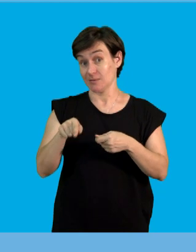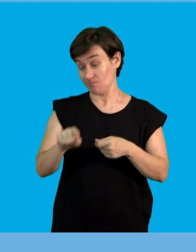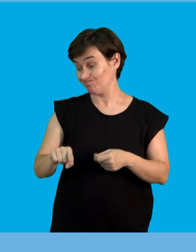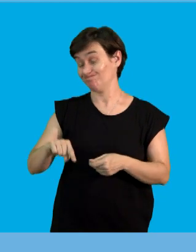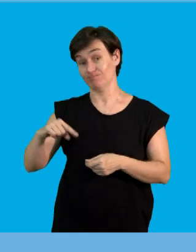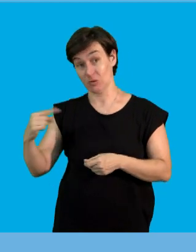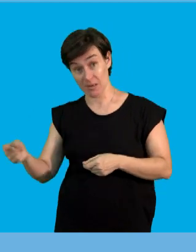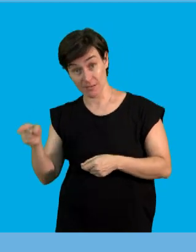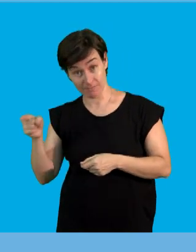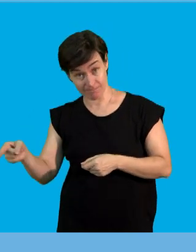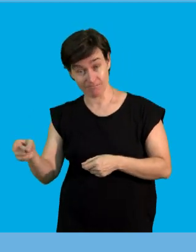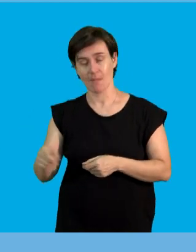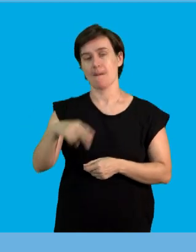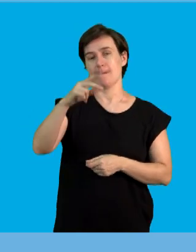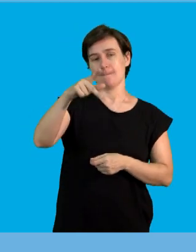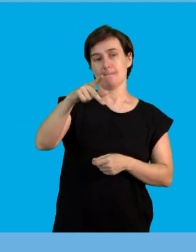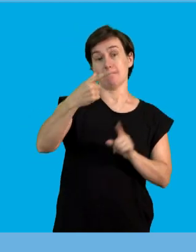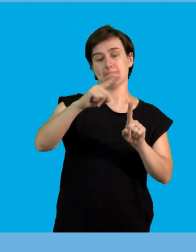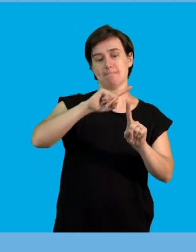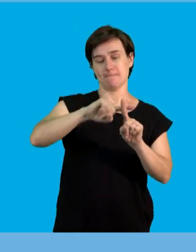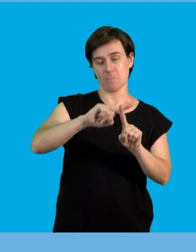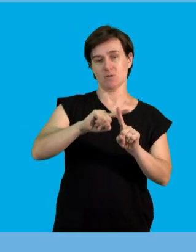will be connected